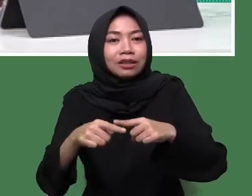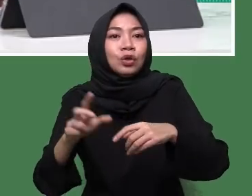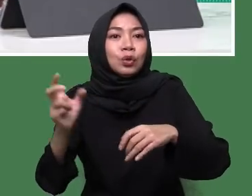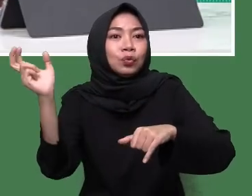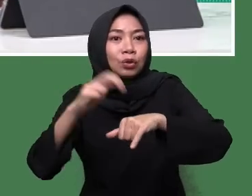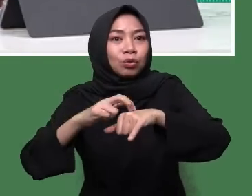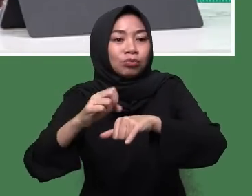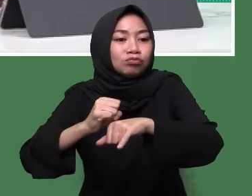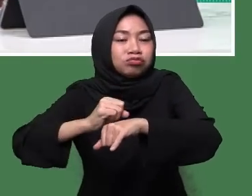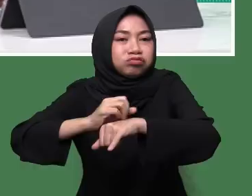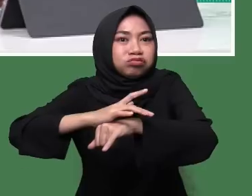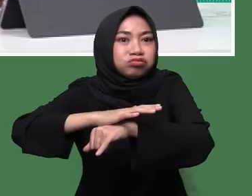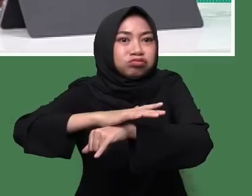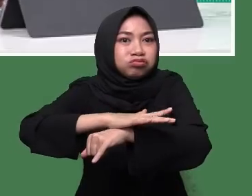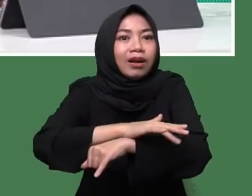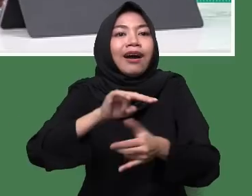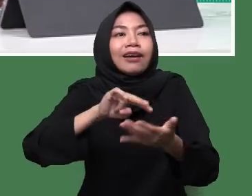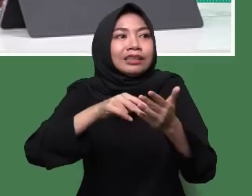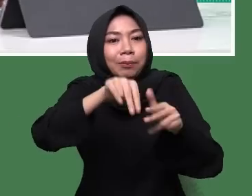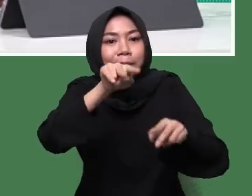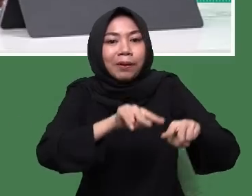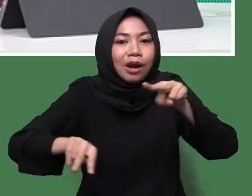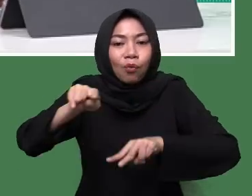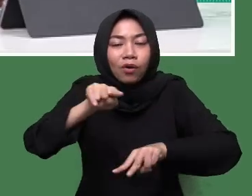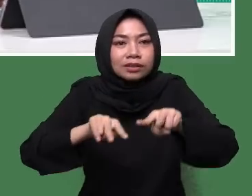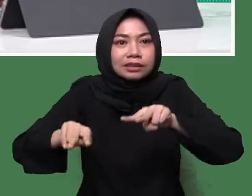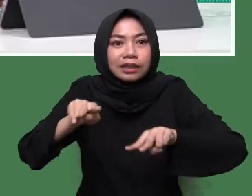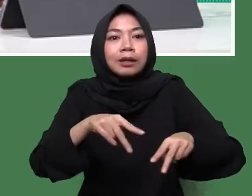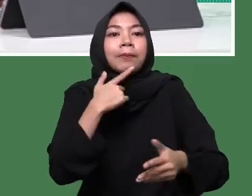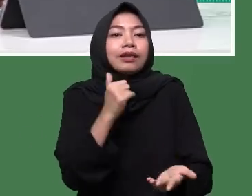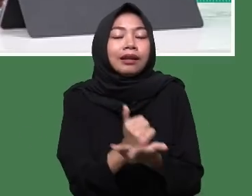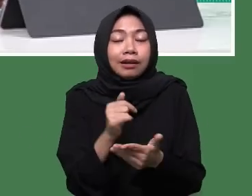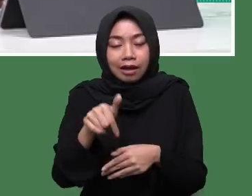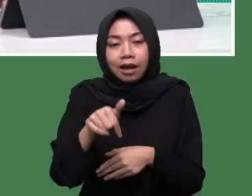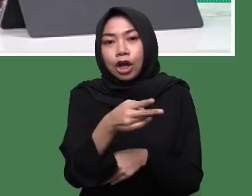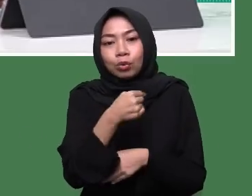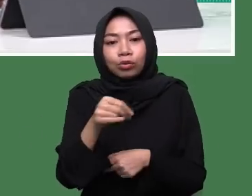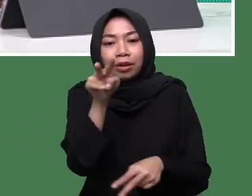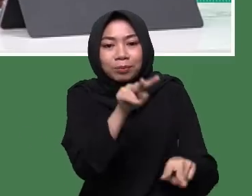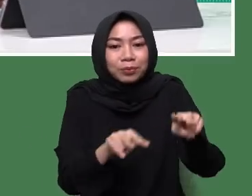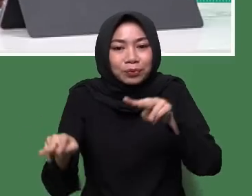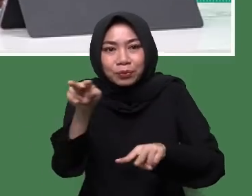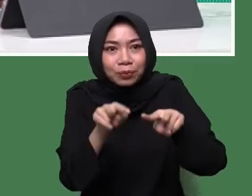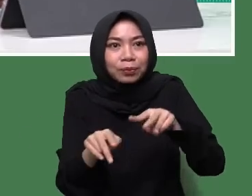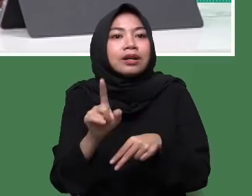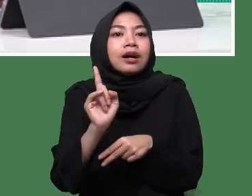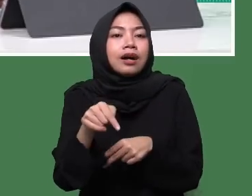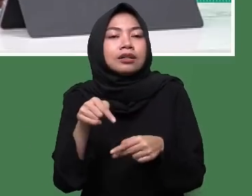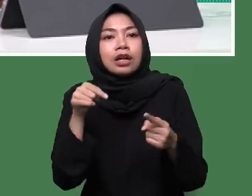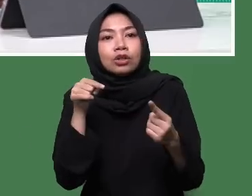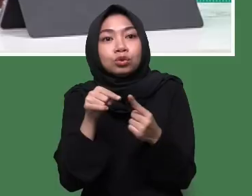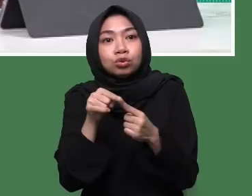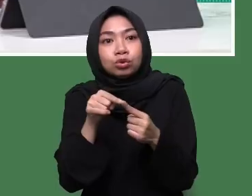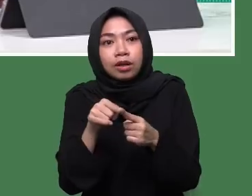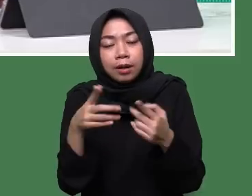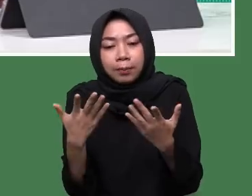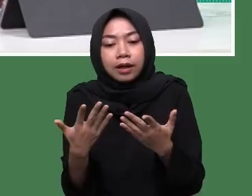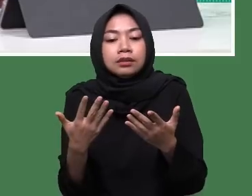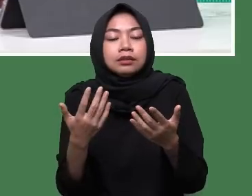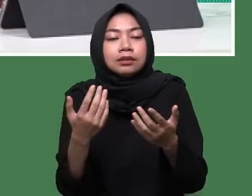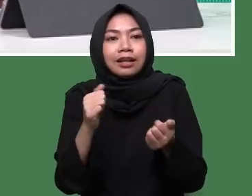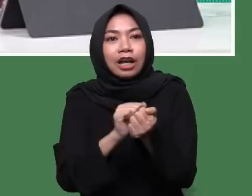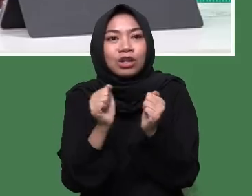why surveillance is important, and Indonesia is conducting the surveillance to see, first is to prevent the